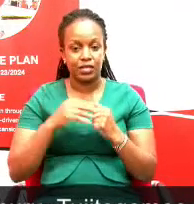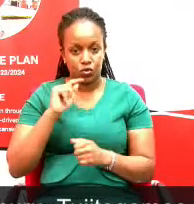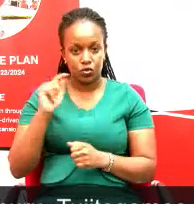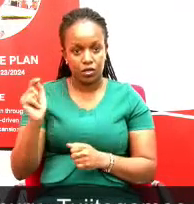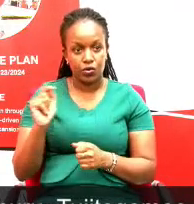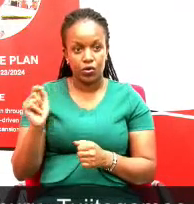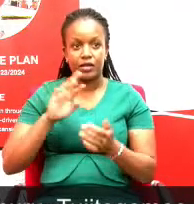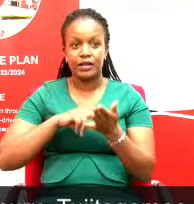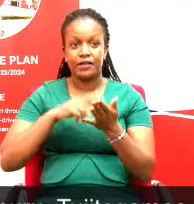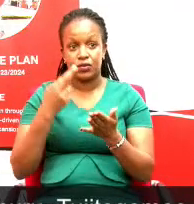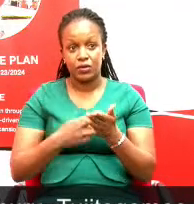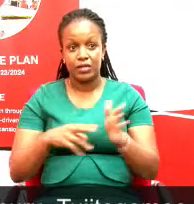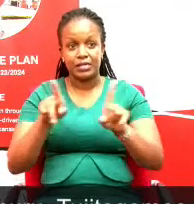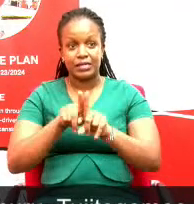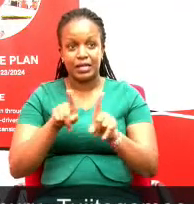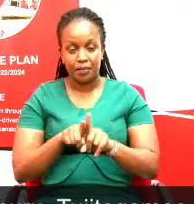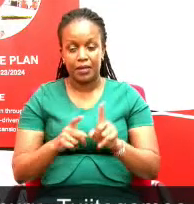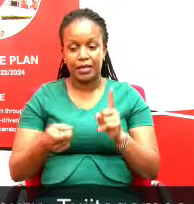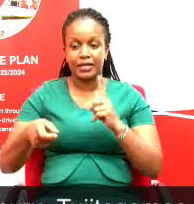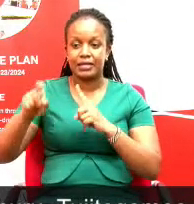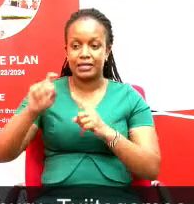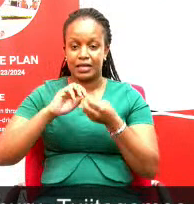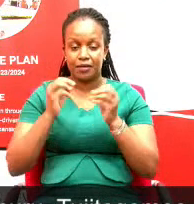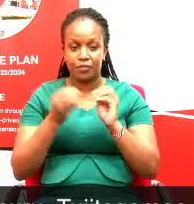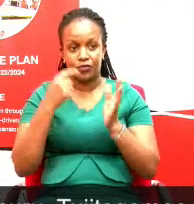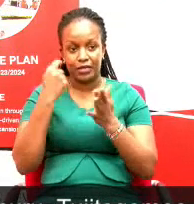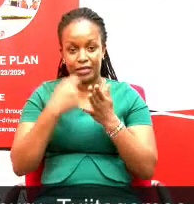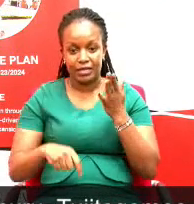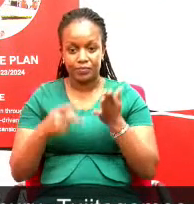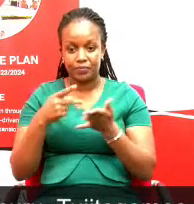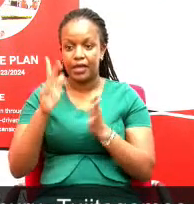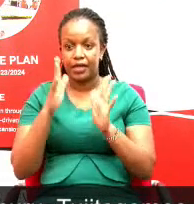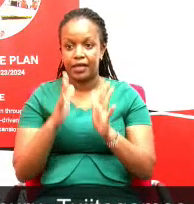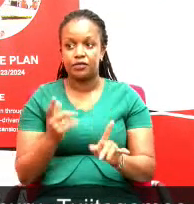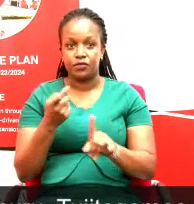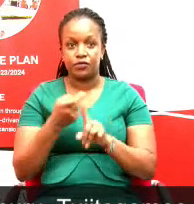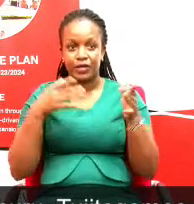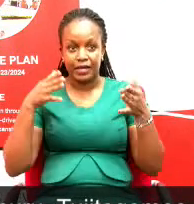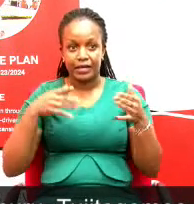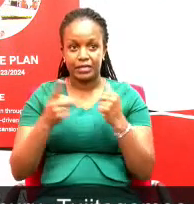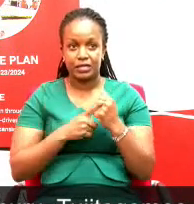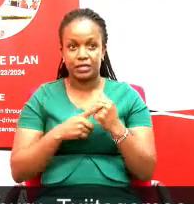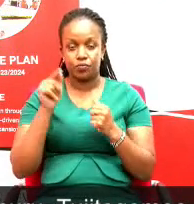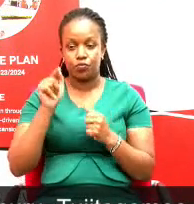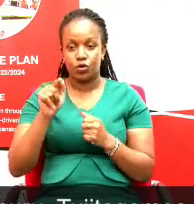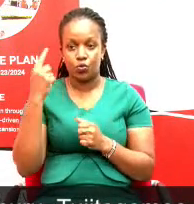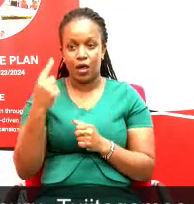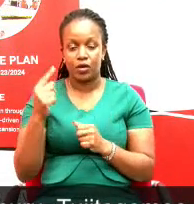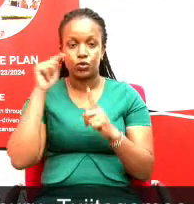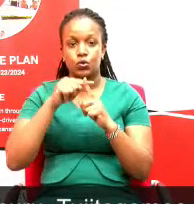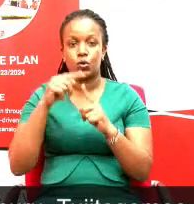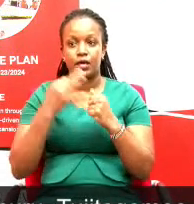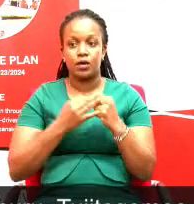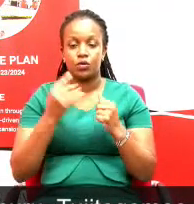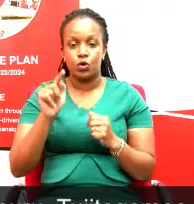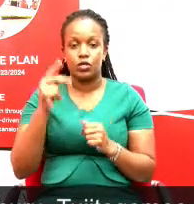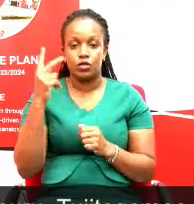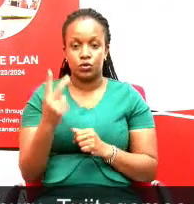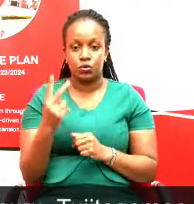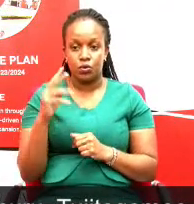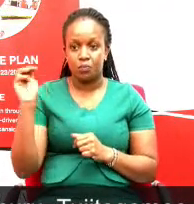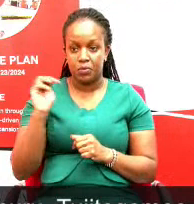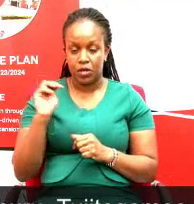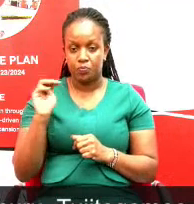revenue and raise the number of active taxpayers from the current 6.1 million to 8.2 million in the next 3